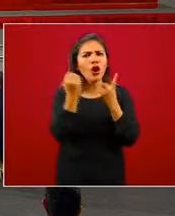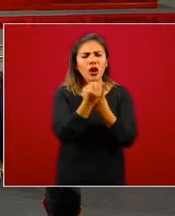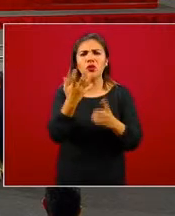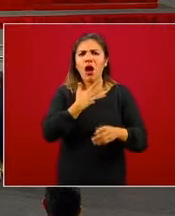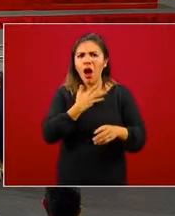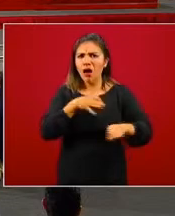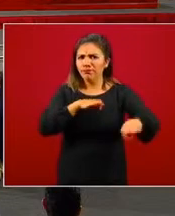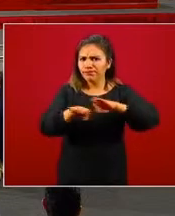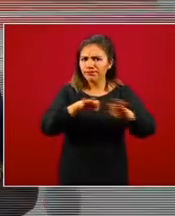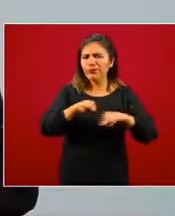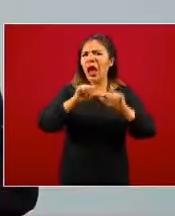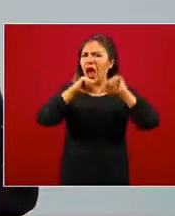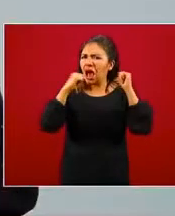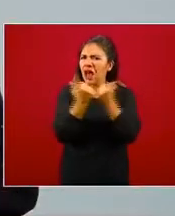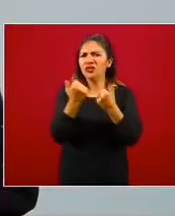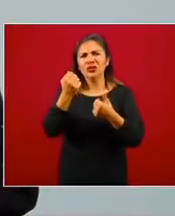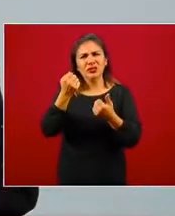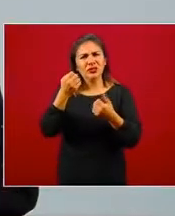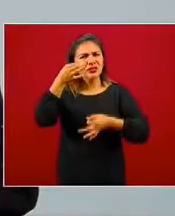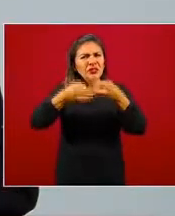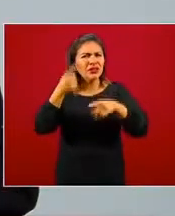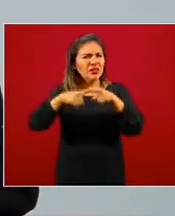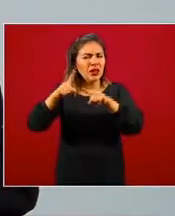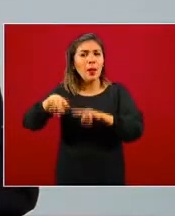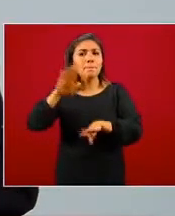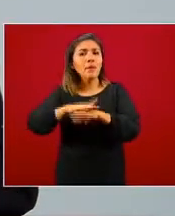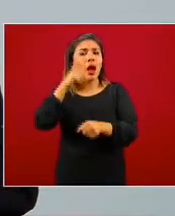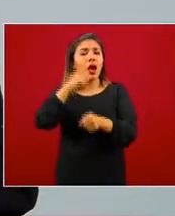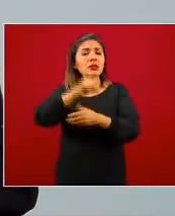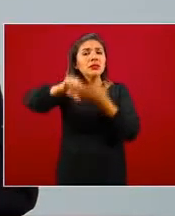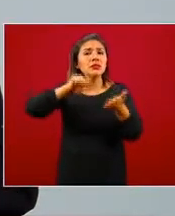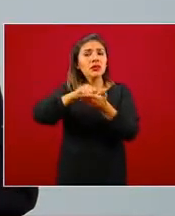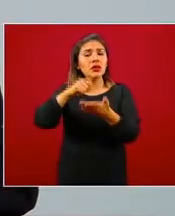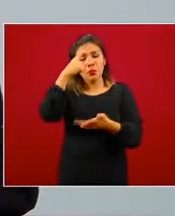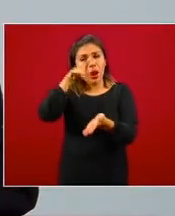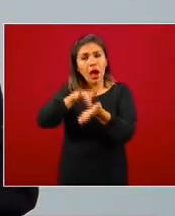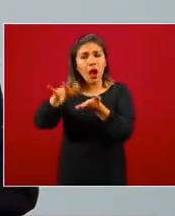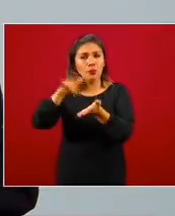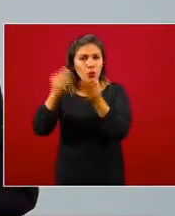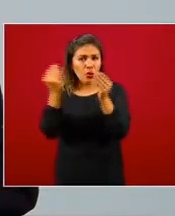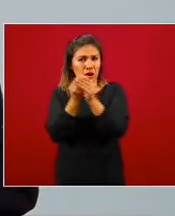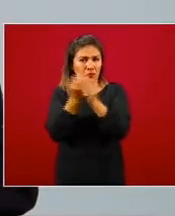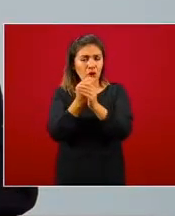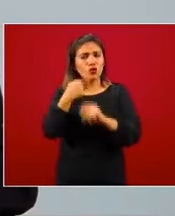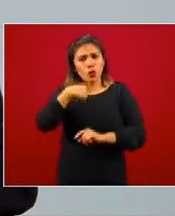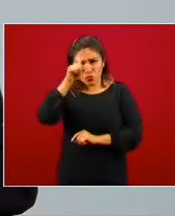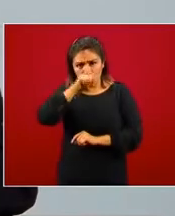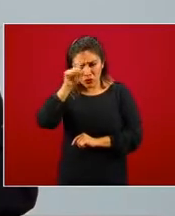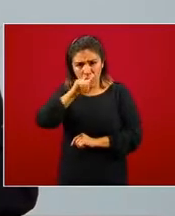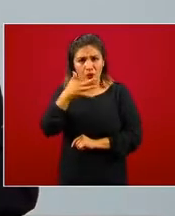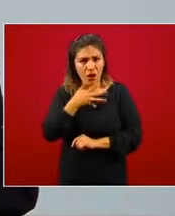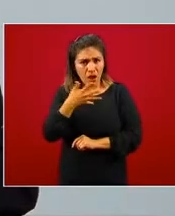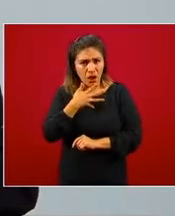of our organizations from civil society, especially the Center for Training and Support, we give